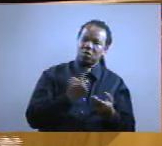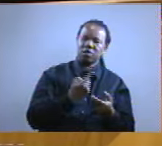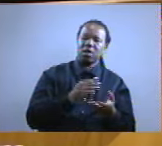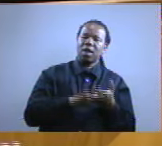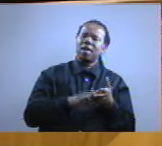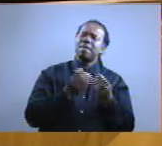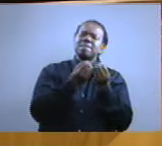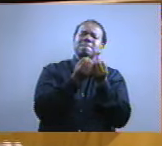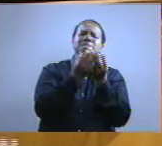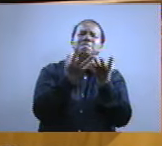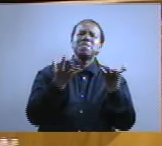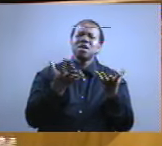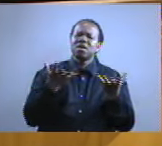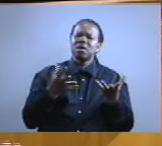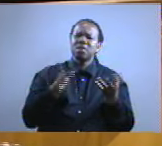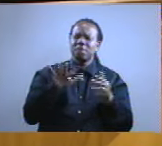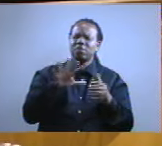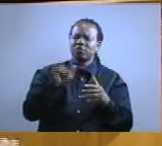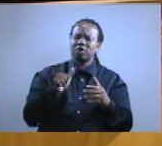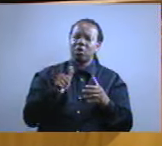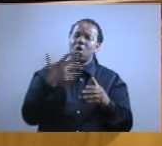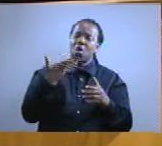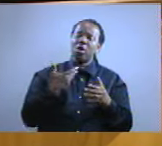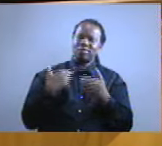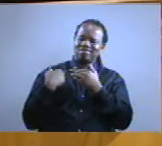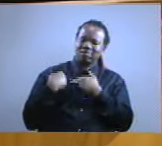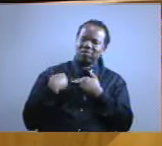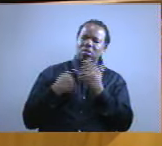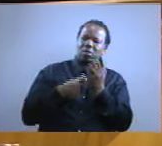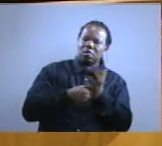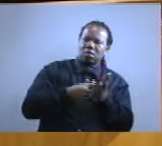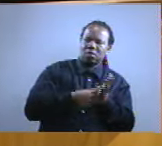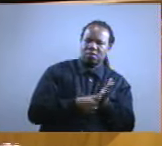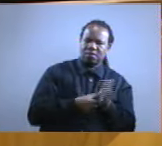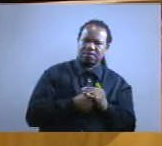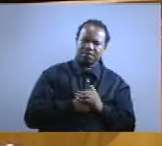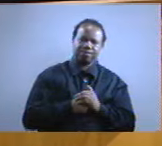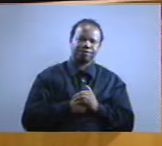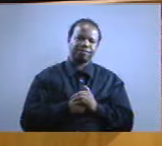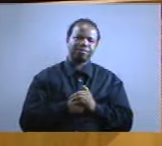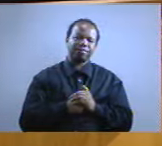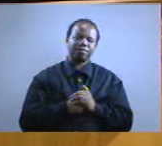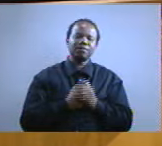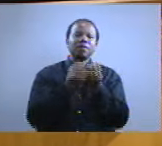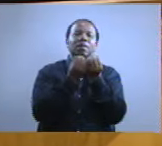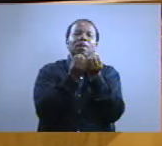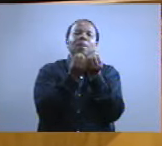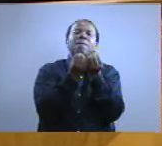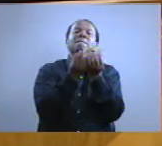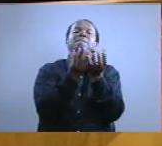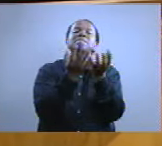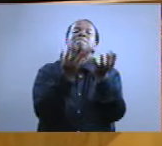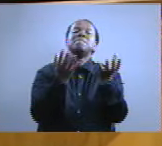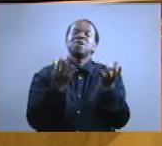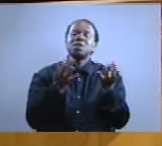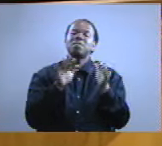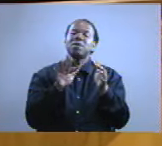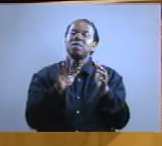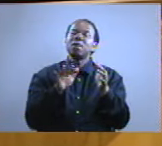on social grants. And here I need to remind ourselves, the fact that millions of South Africans are on social grants is not